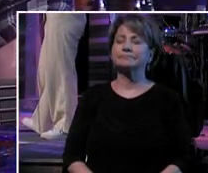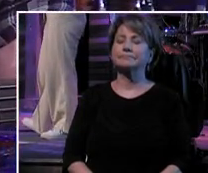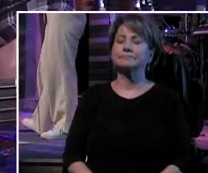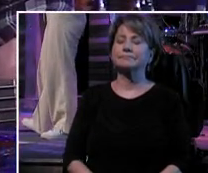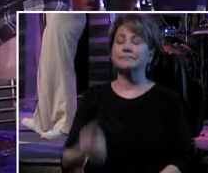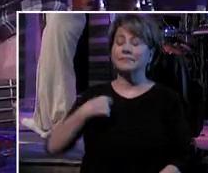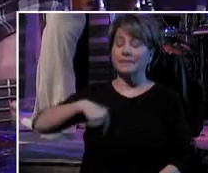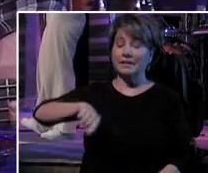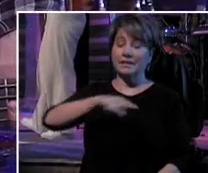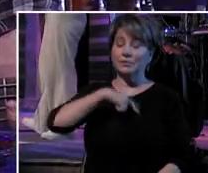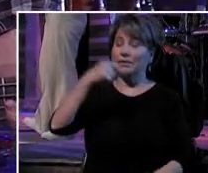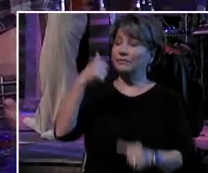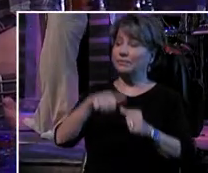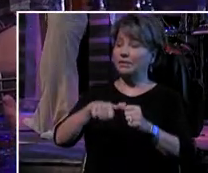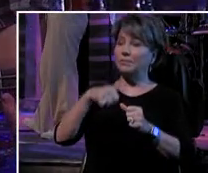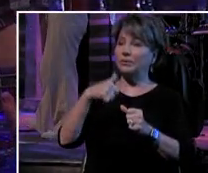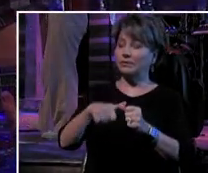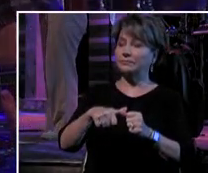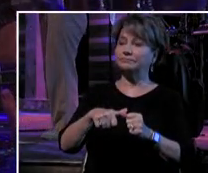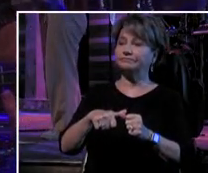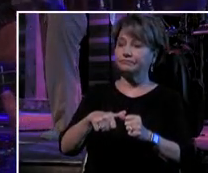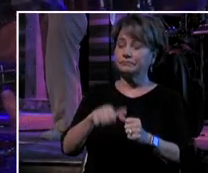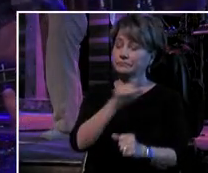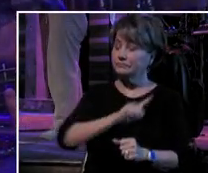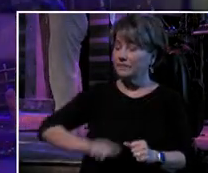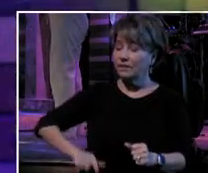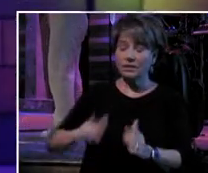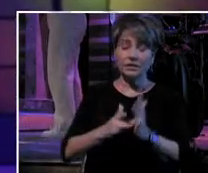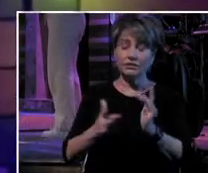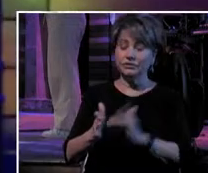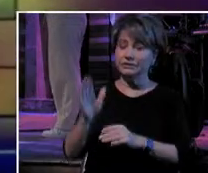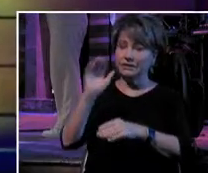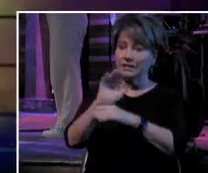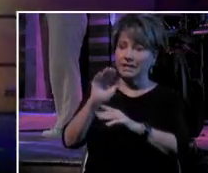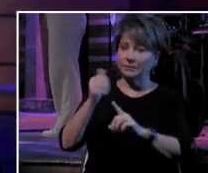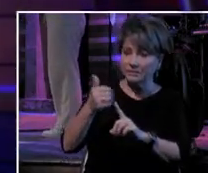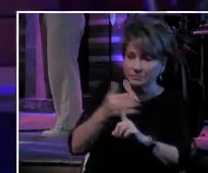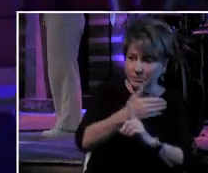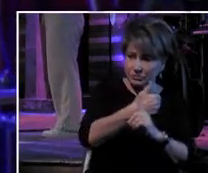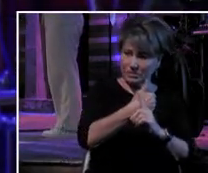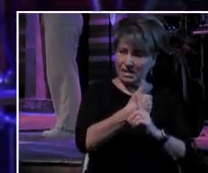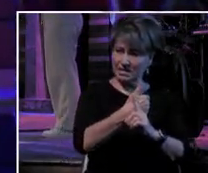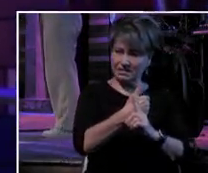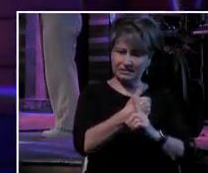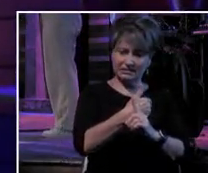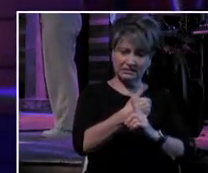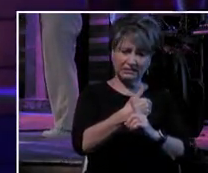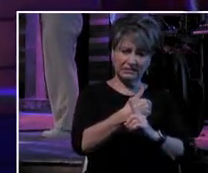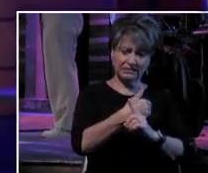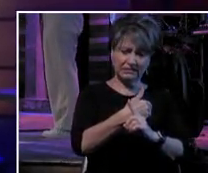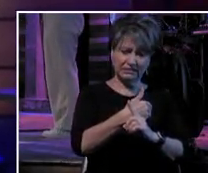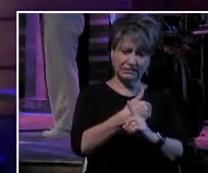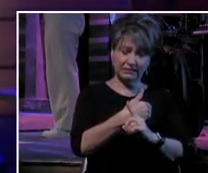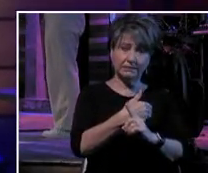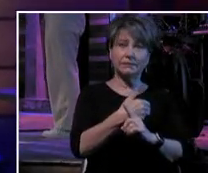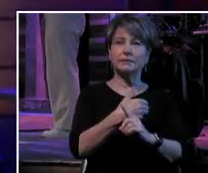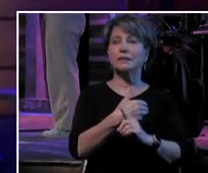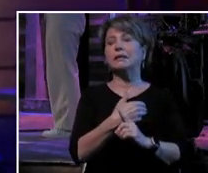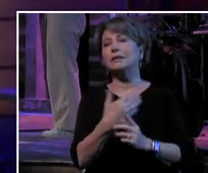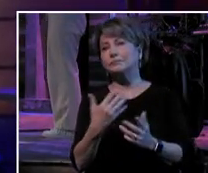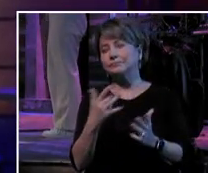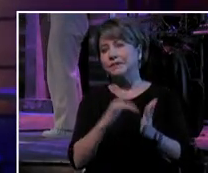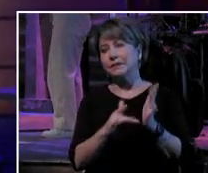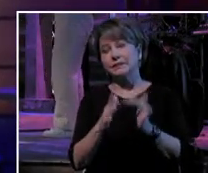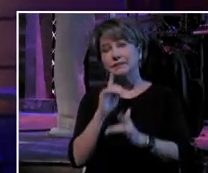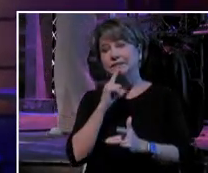And we remember the Lord Jesus on the night he was betrayed took the bread, and after he had given thanks, he broke it. And he said, "This is